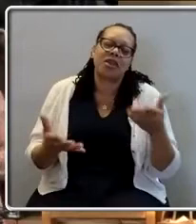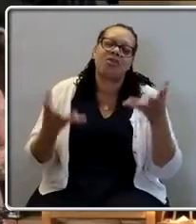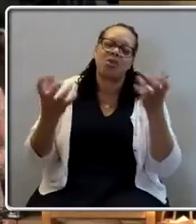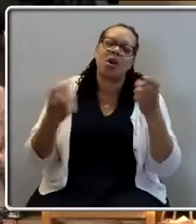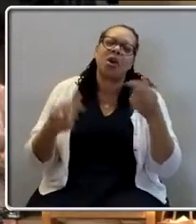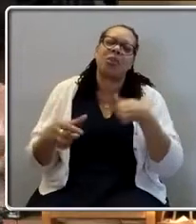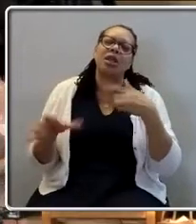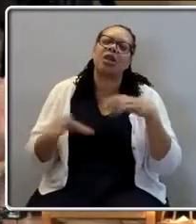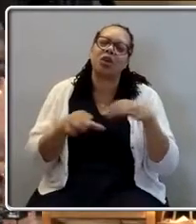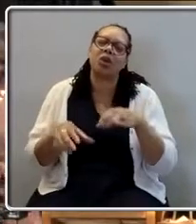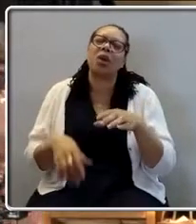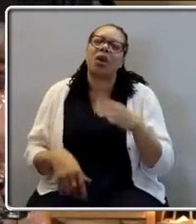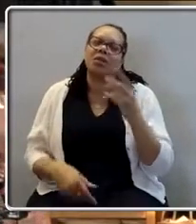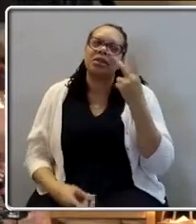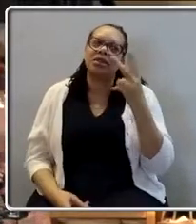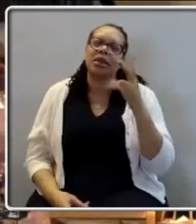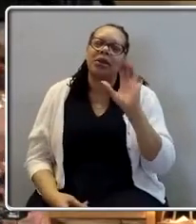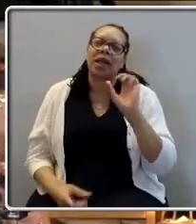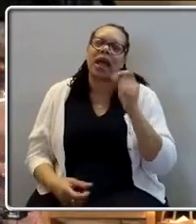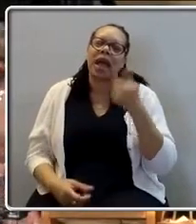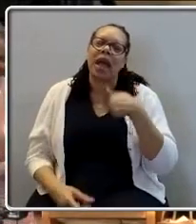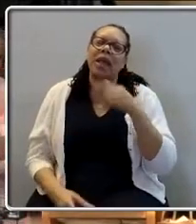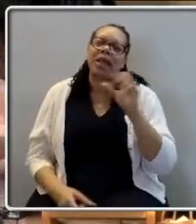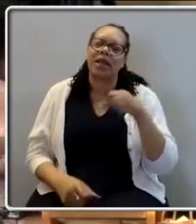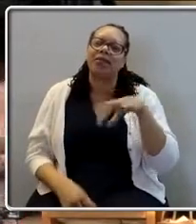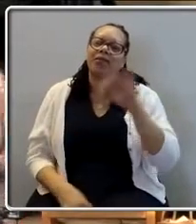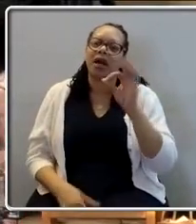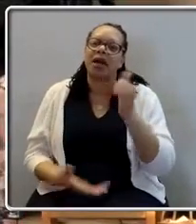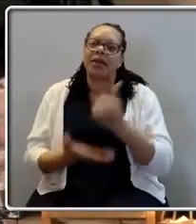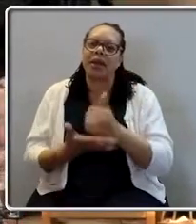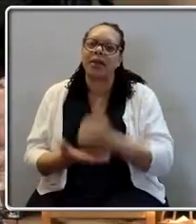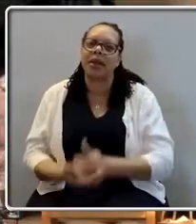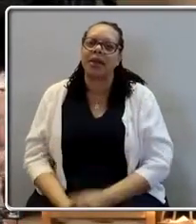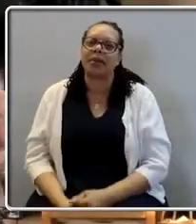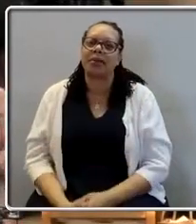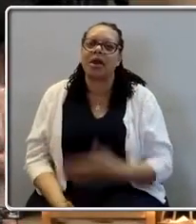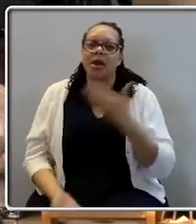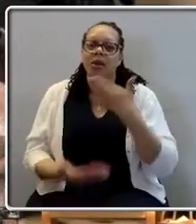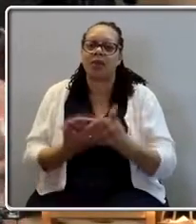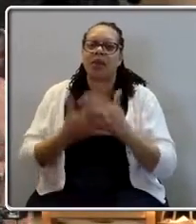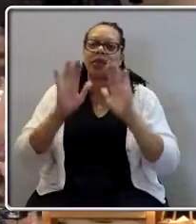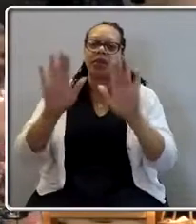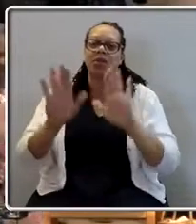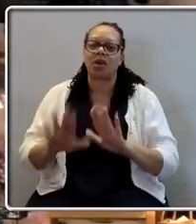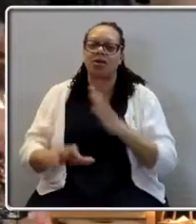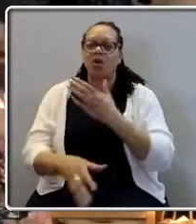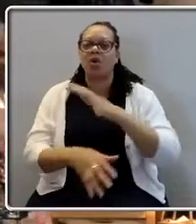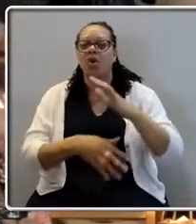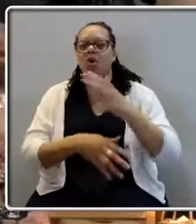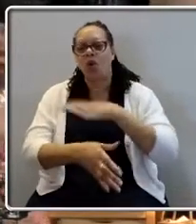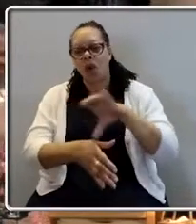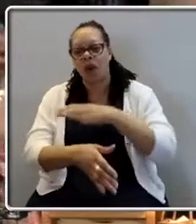find. And I want to thank this wonderful choir. God bless all of you.